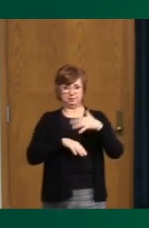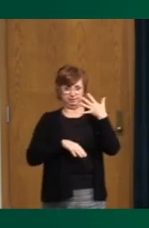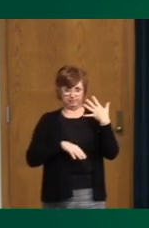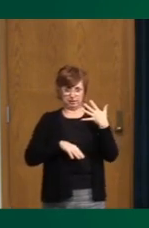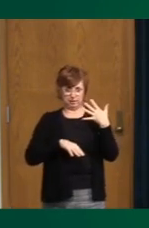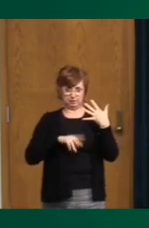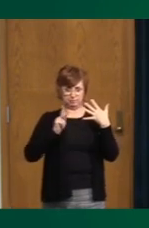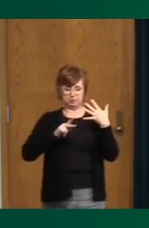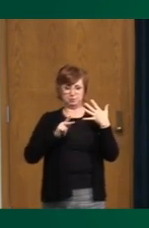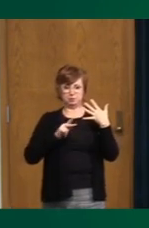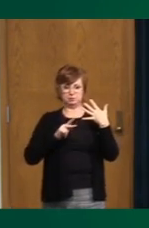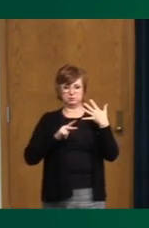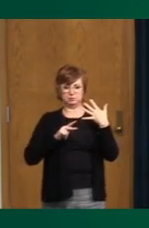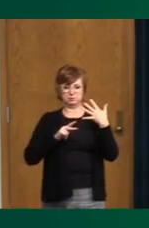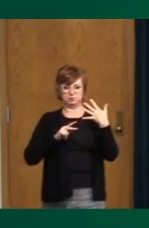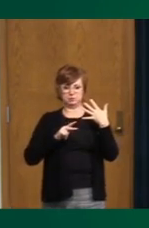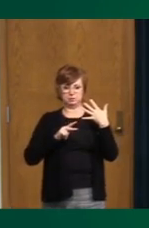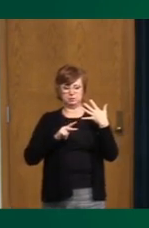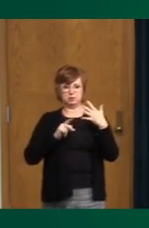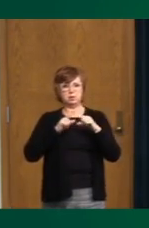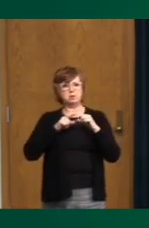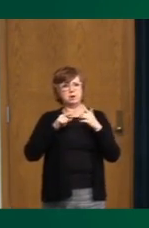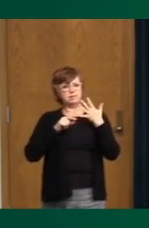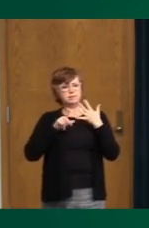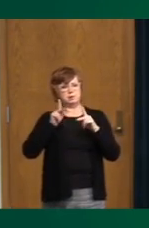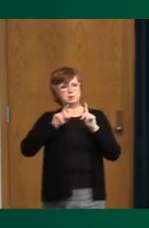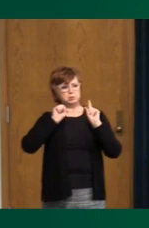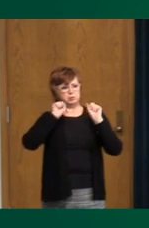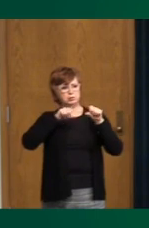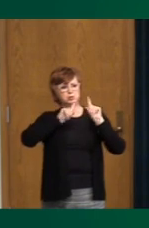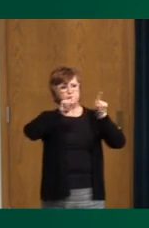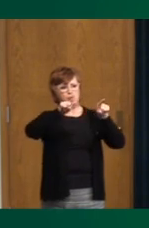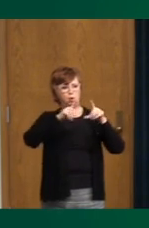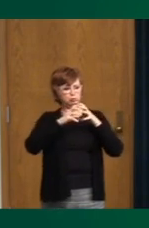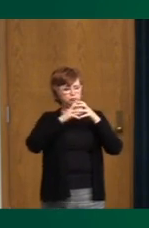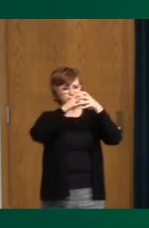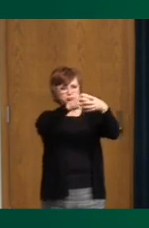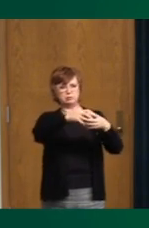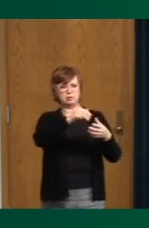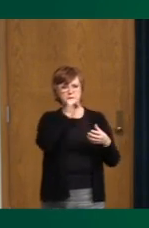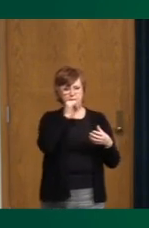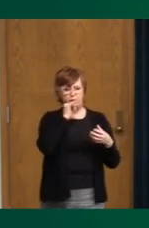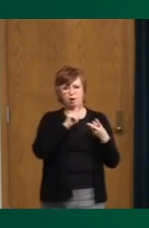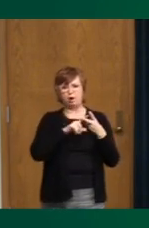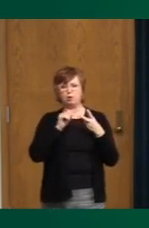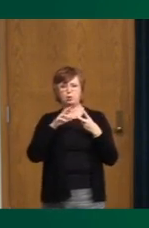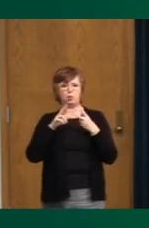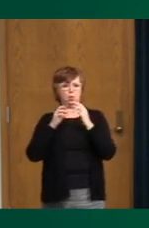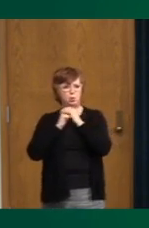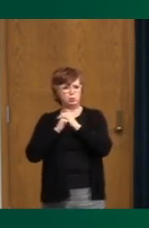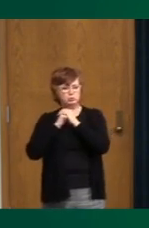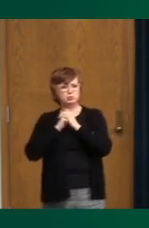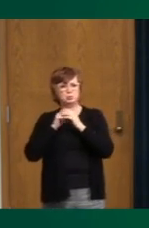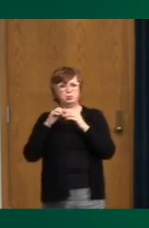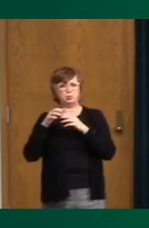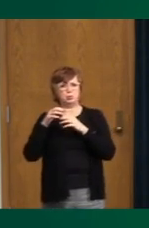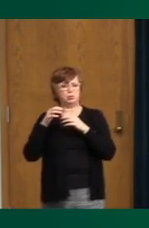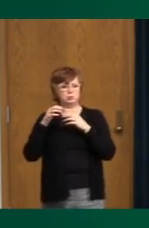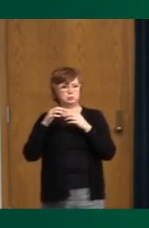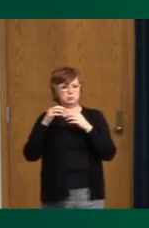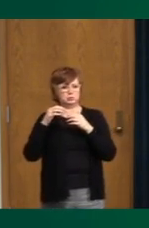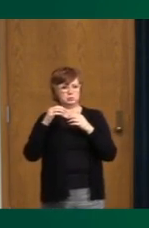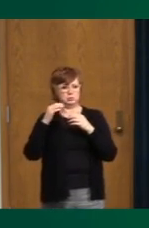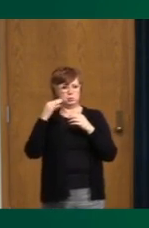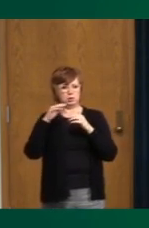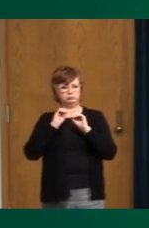same 5 people could go to a bar or a casino or a worship service, or have why was nothing done